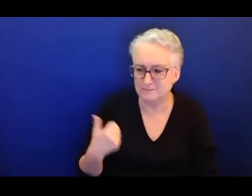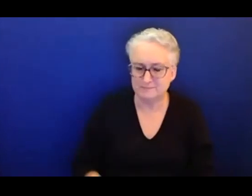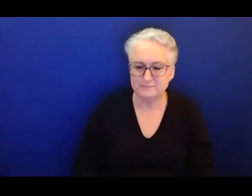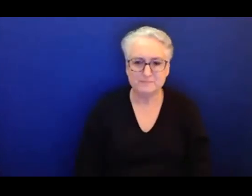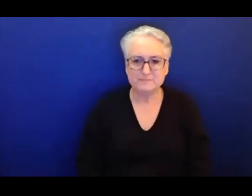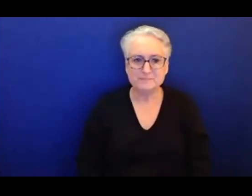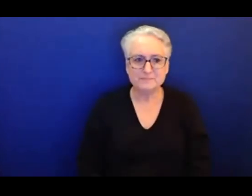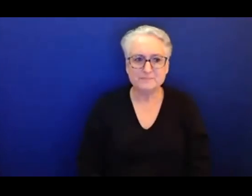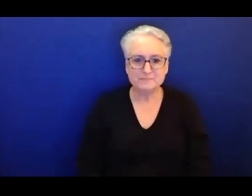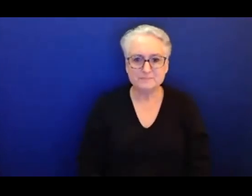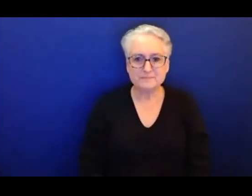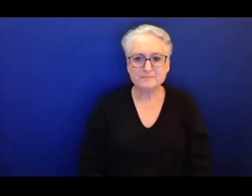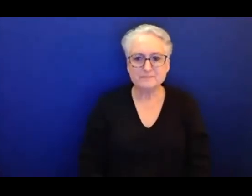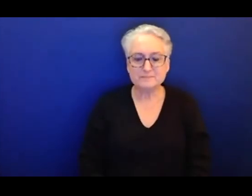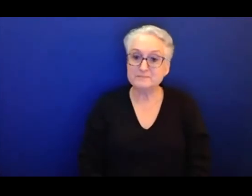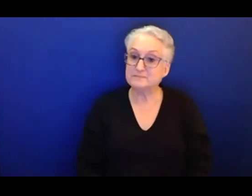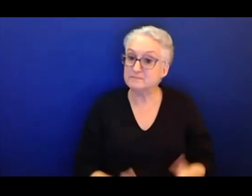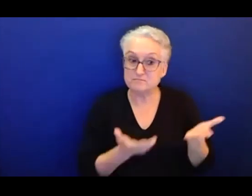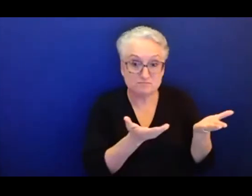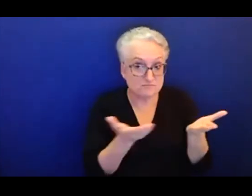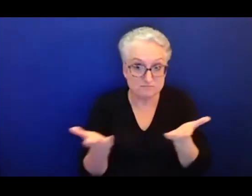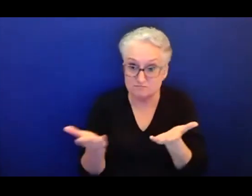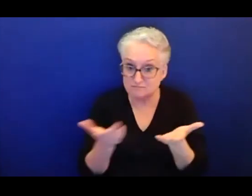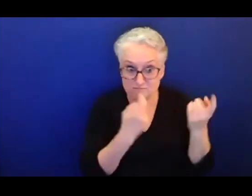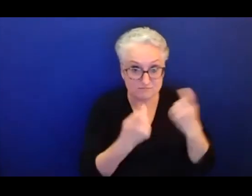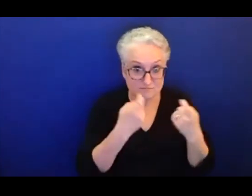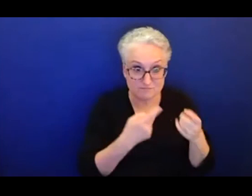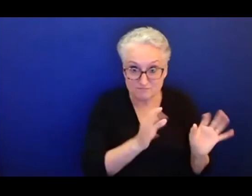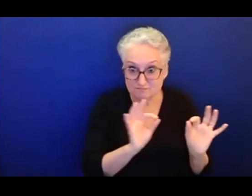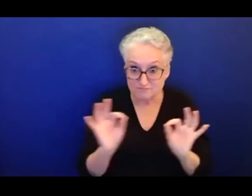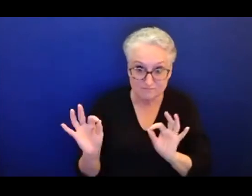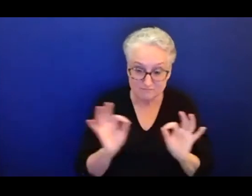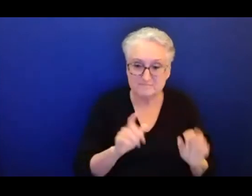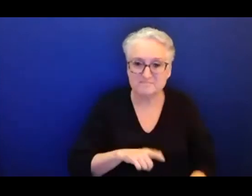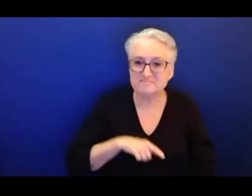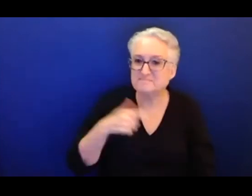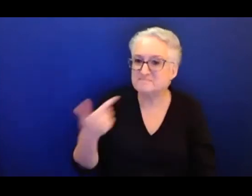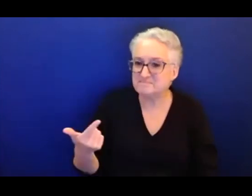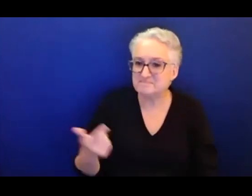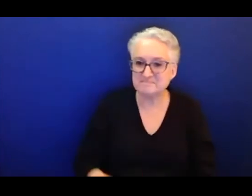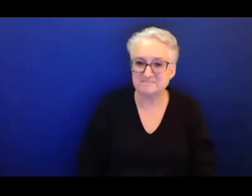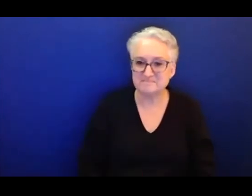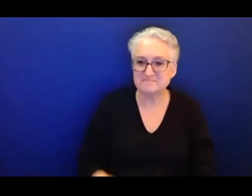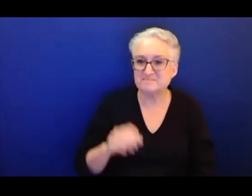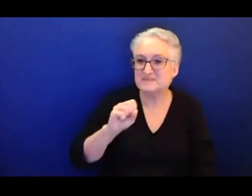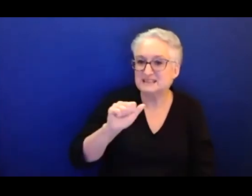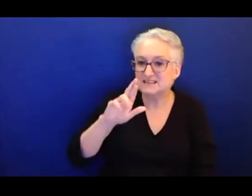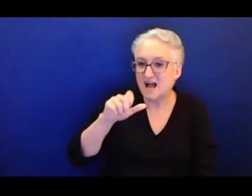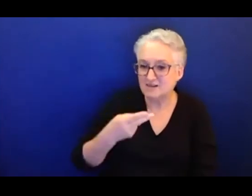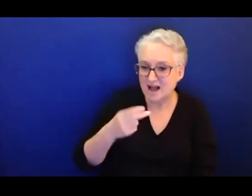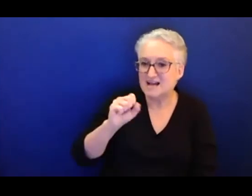I'll turn it over to my colleague, Sarah Scott, the Director of Recreation and Human Services.